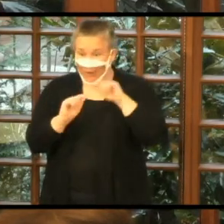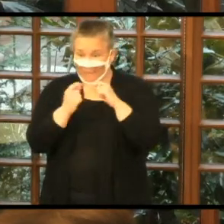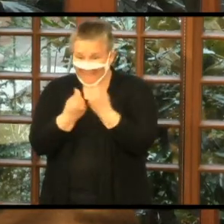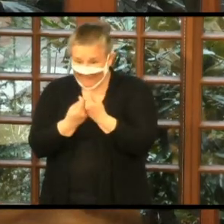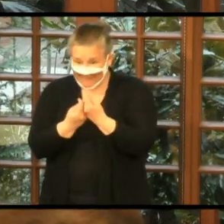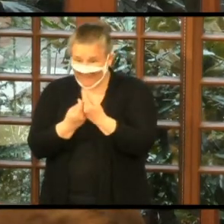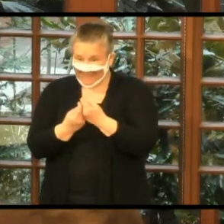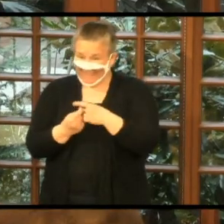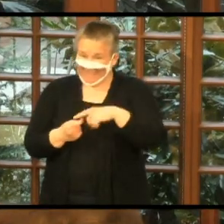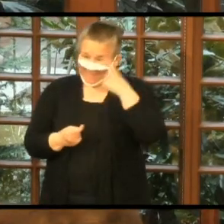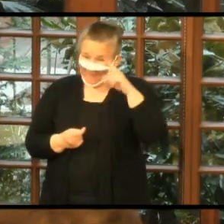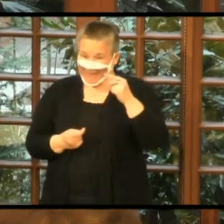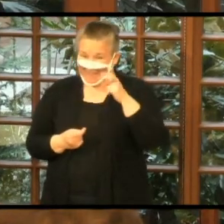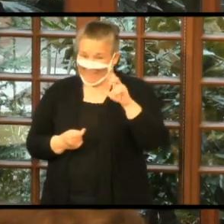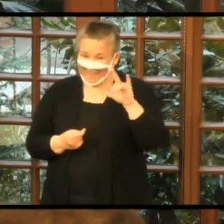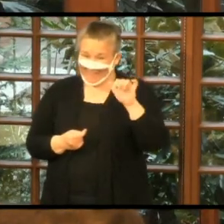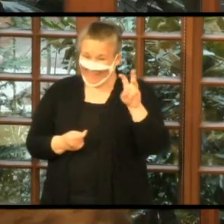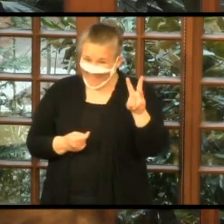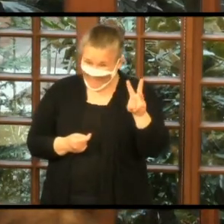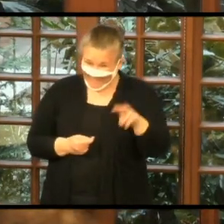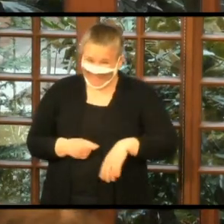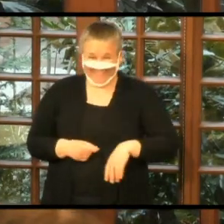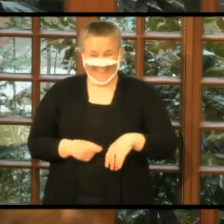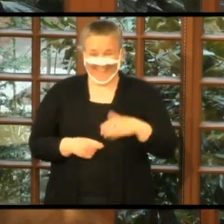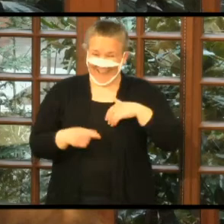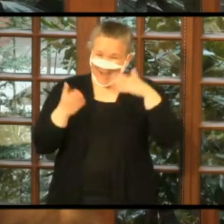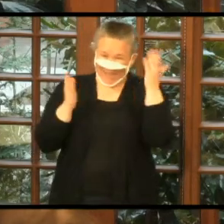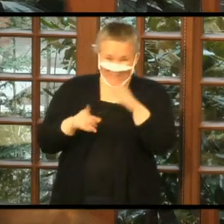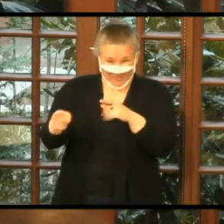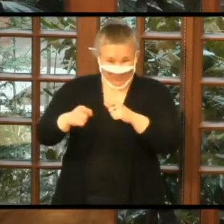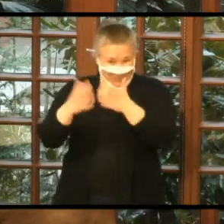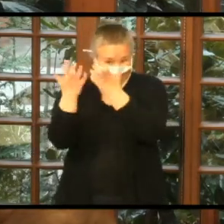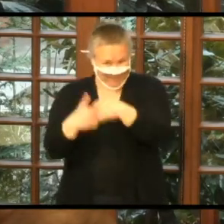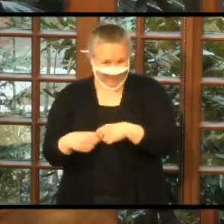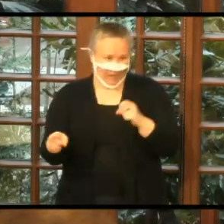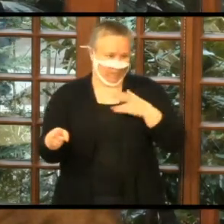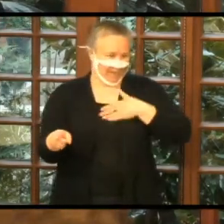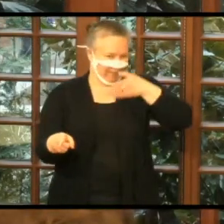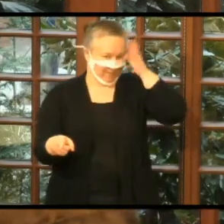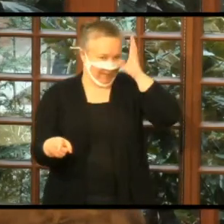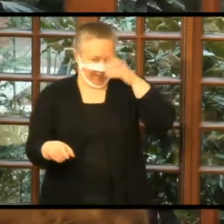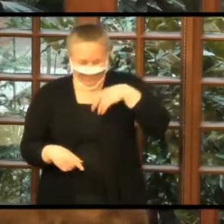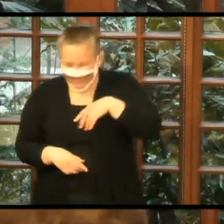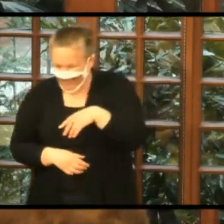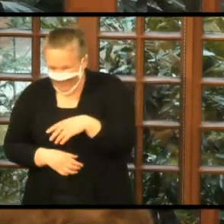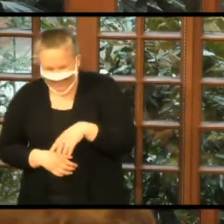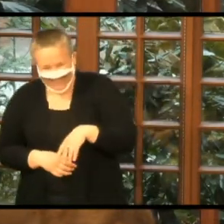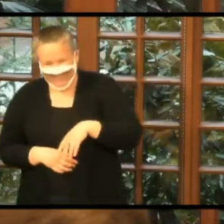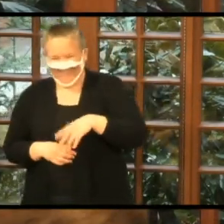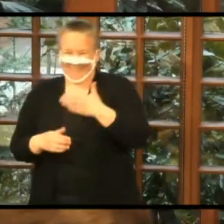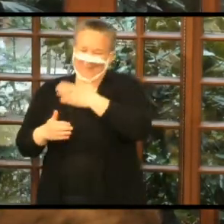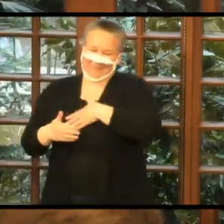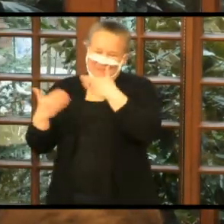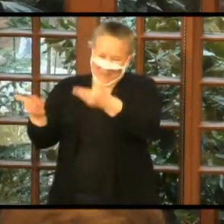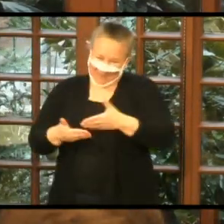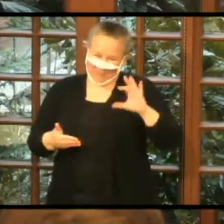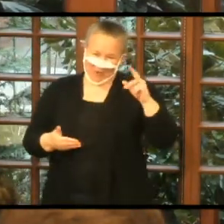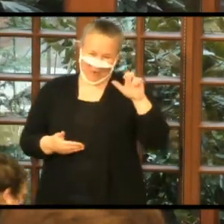the Claw, I bet Carmen could put it together. So please help me welcome Carmen.